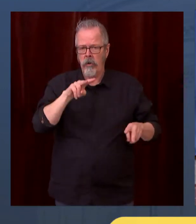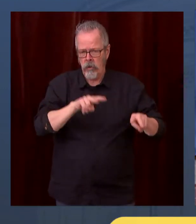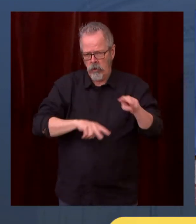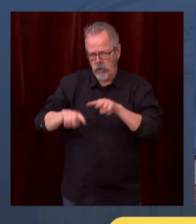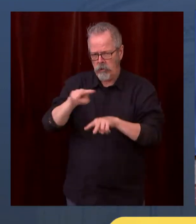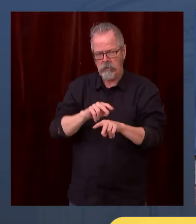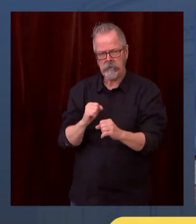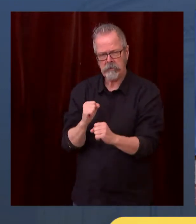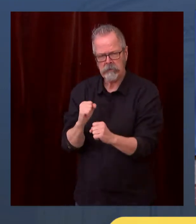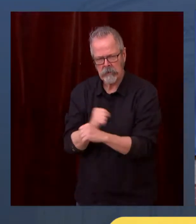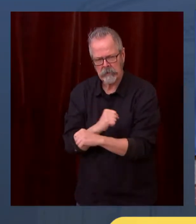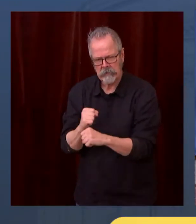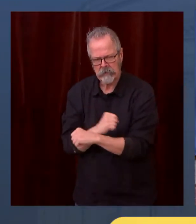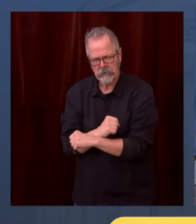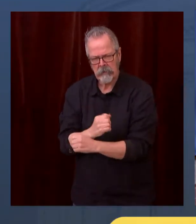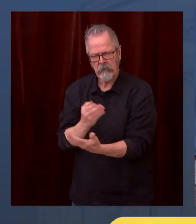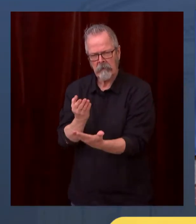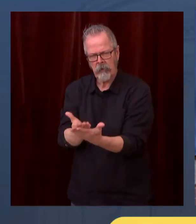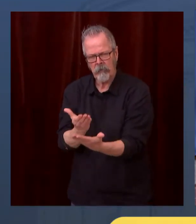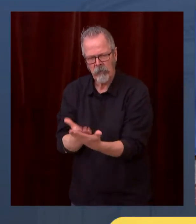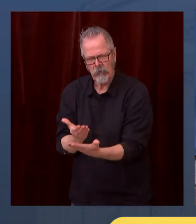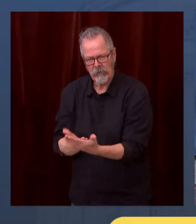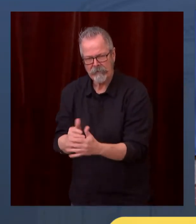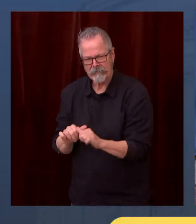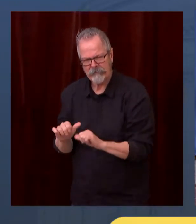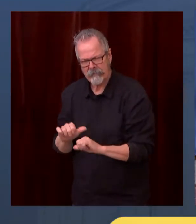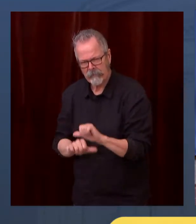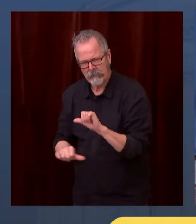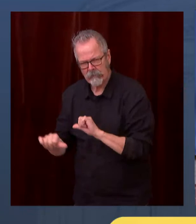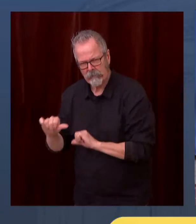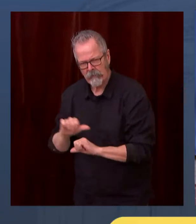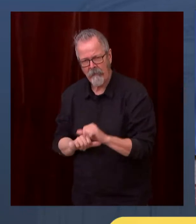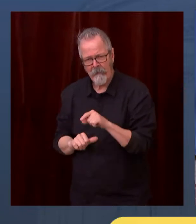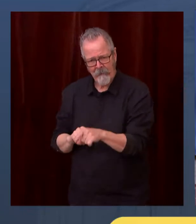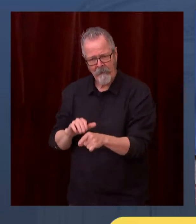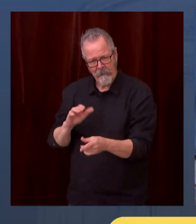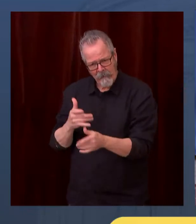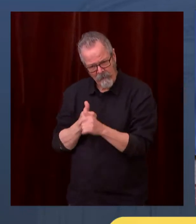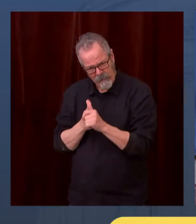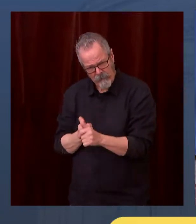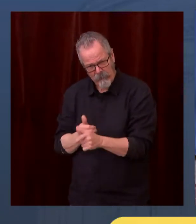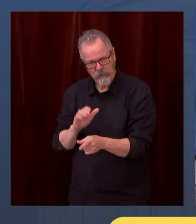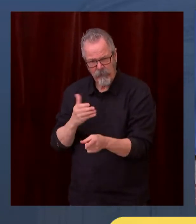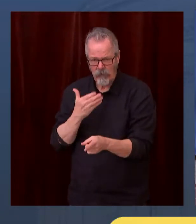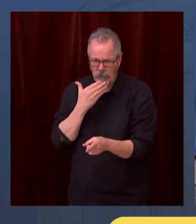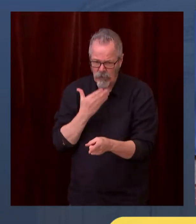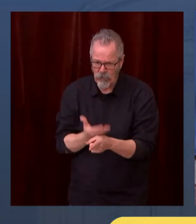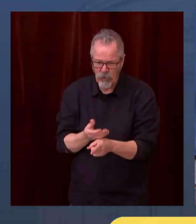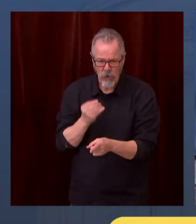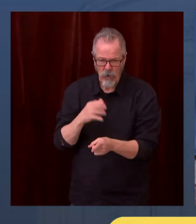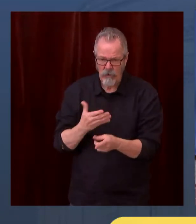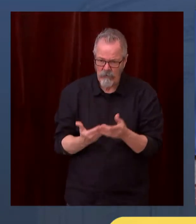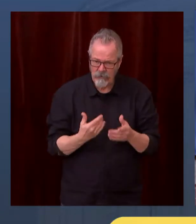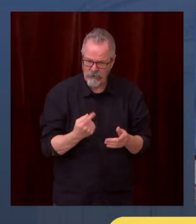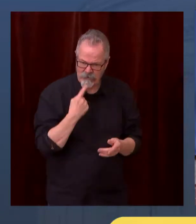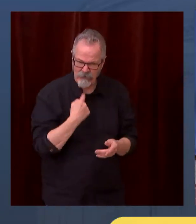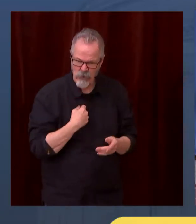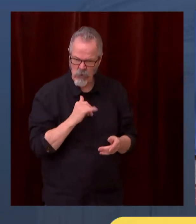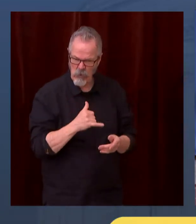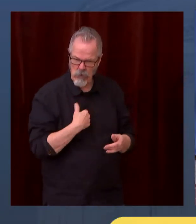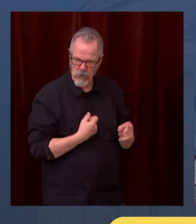we're doing things that are rational or really non-productive. Let's look at the